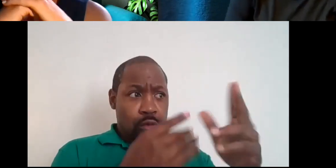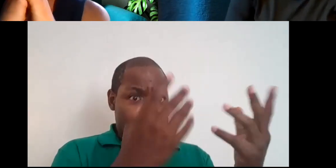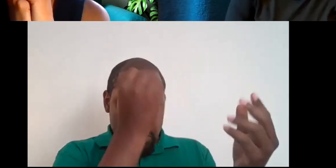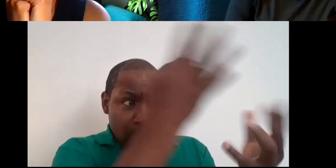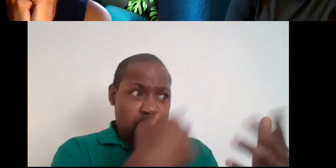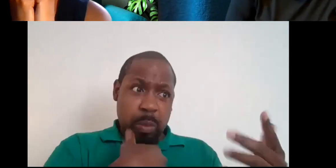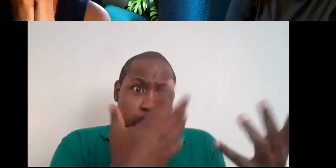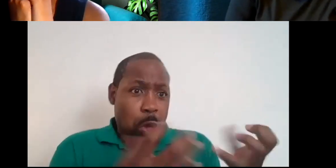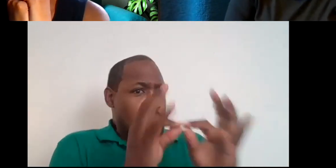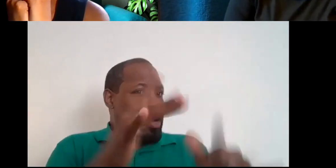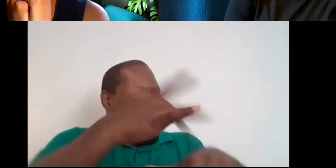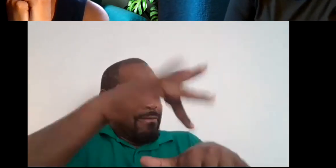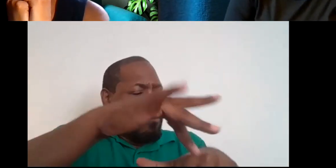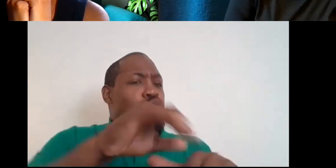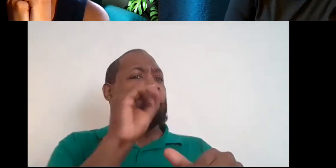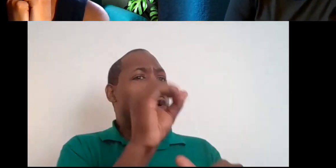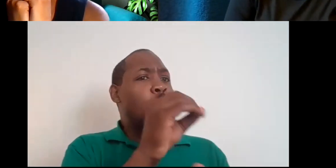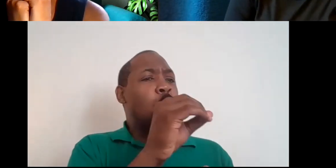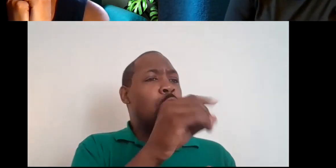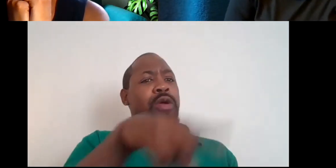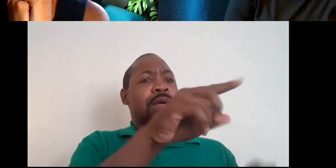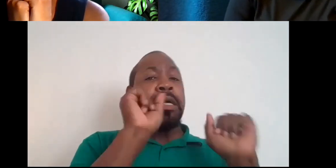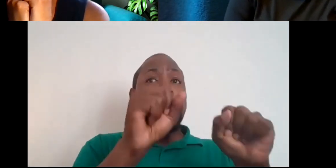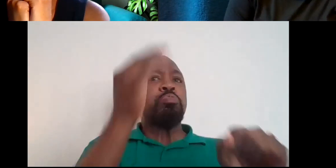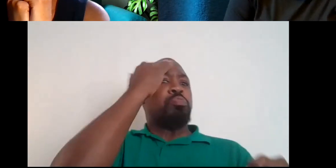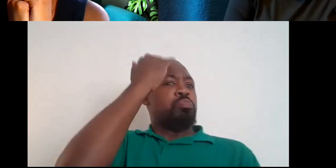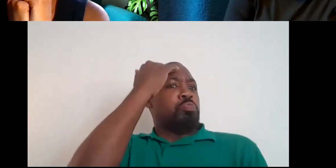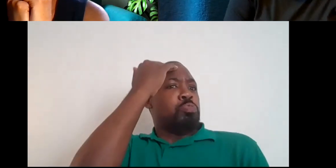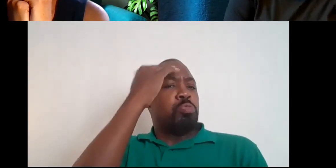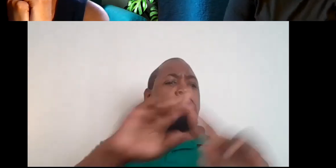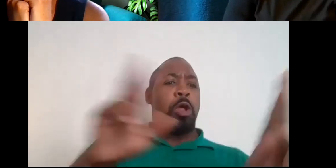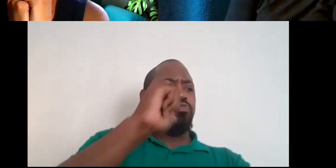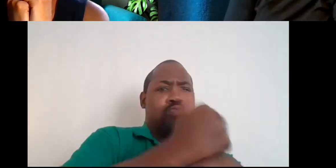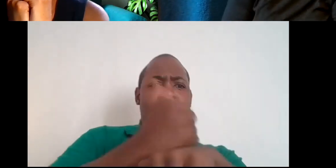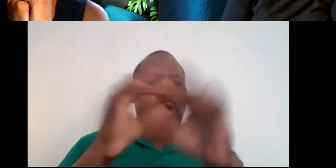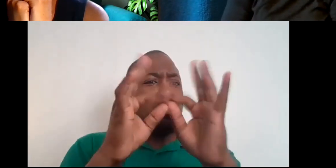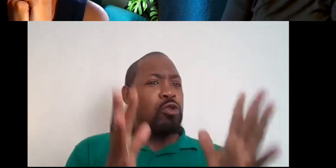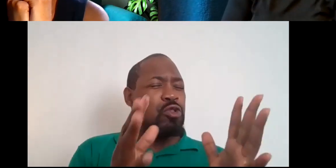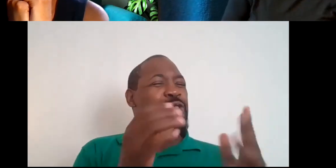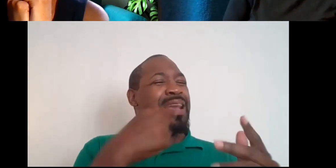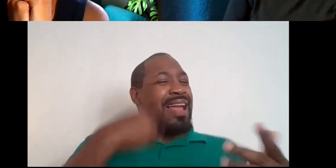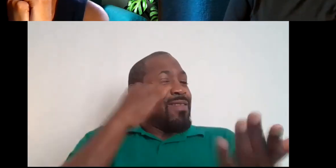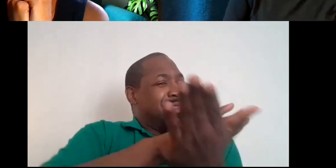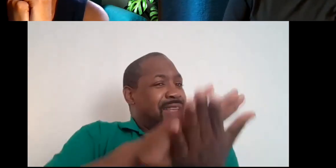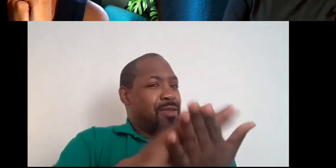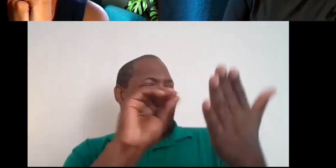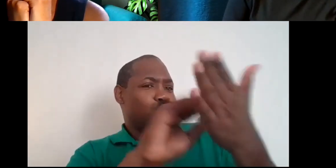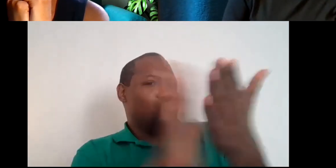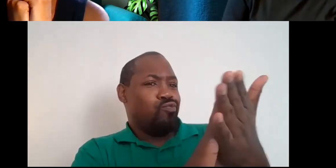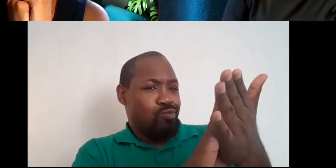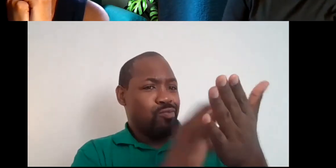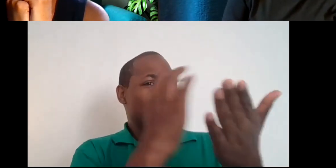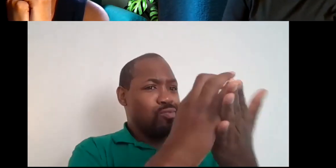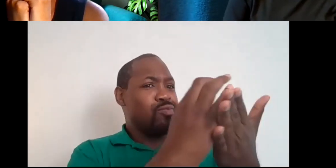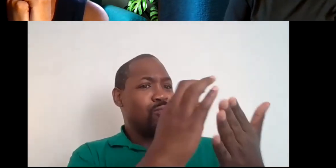to that job fair, because they know there's an interpreter available. So if you can make it so people are aware that there will